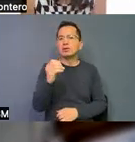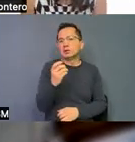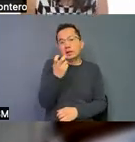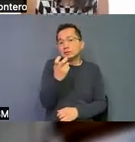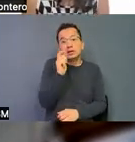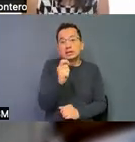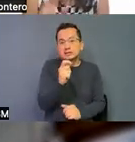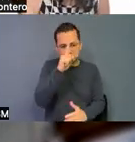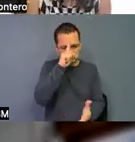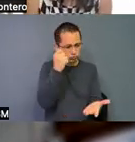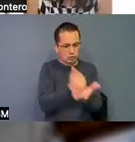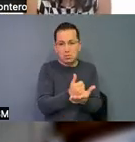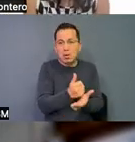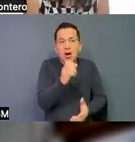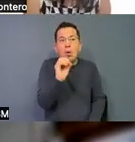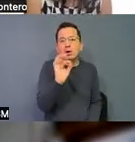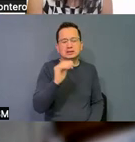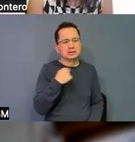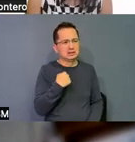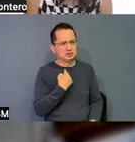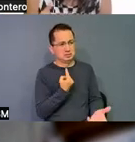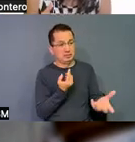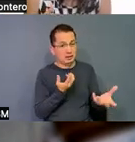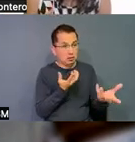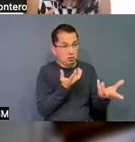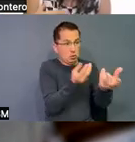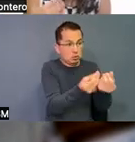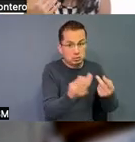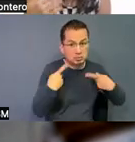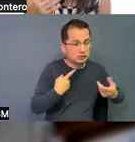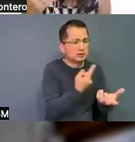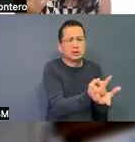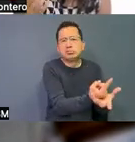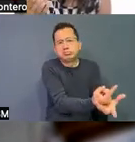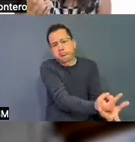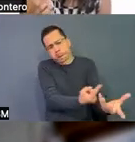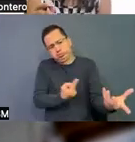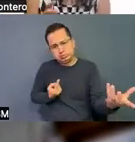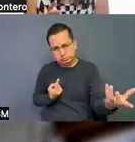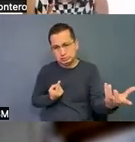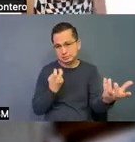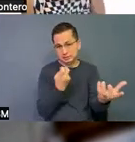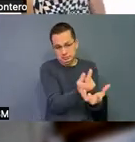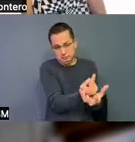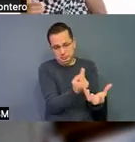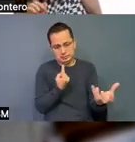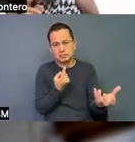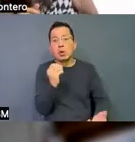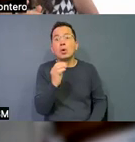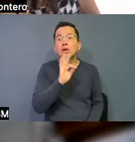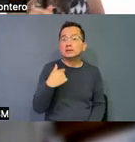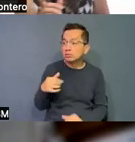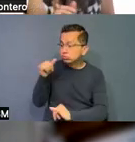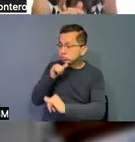the drama around you. The substance abuse could be increasing, and there could also be a